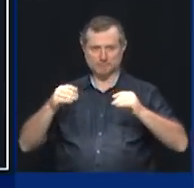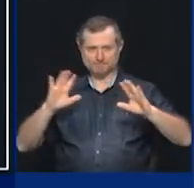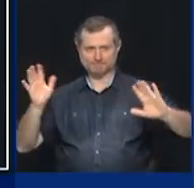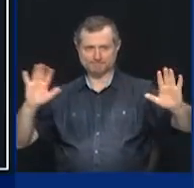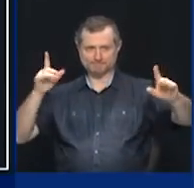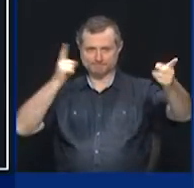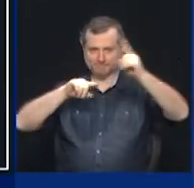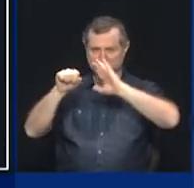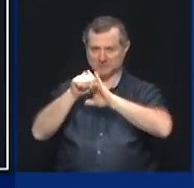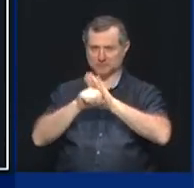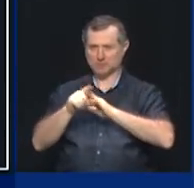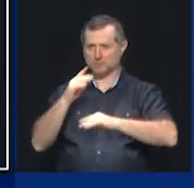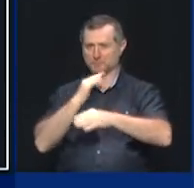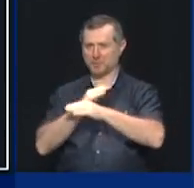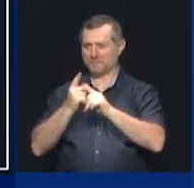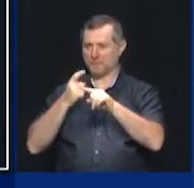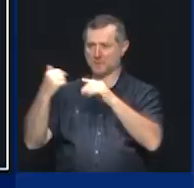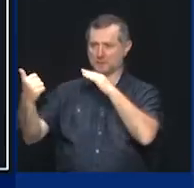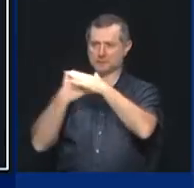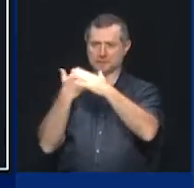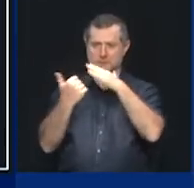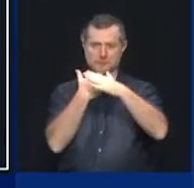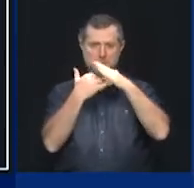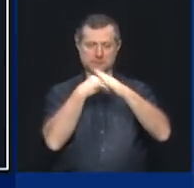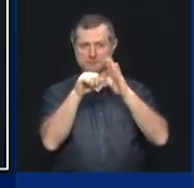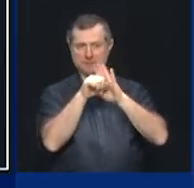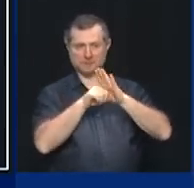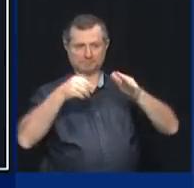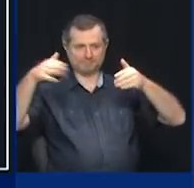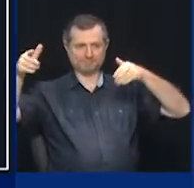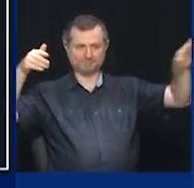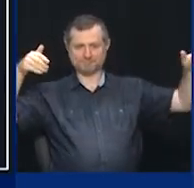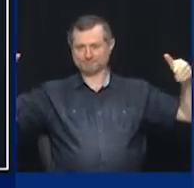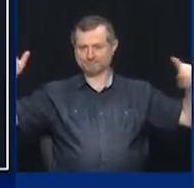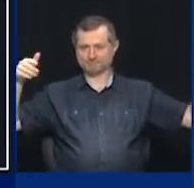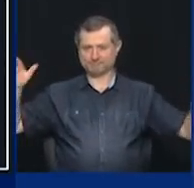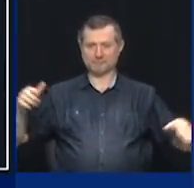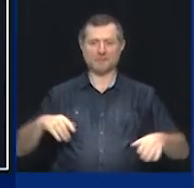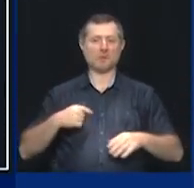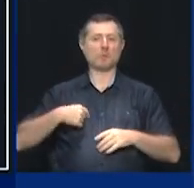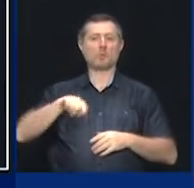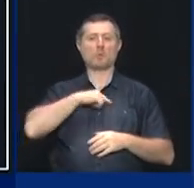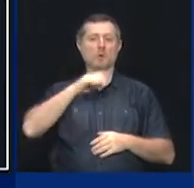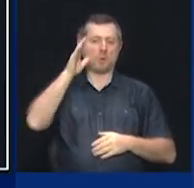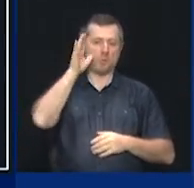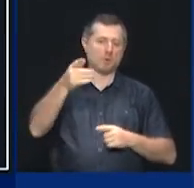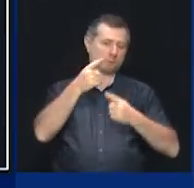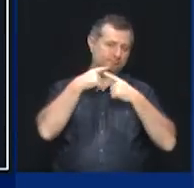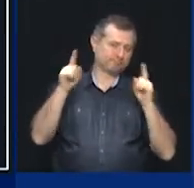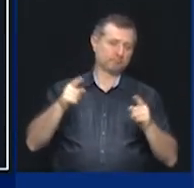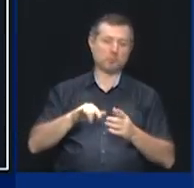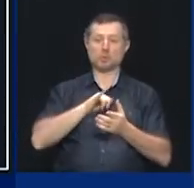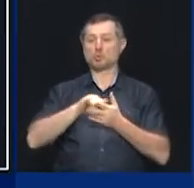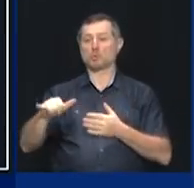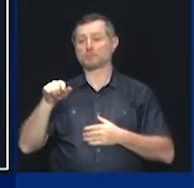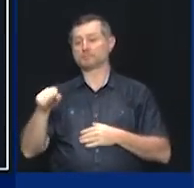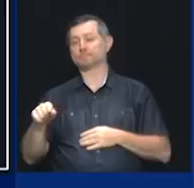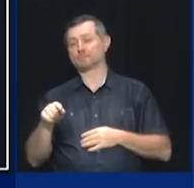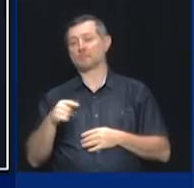into this state once and for all. We're also going to say New York is going to do what Congress didn't